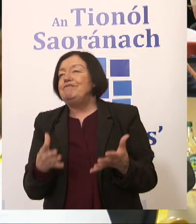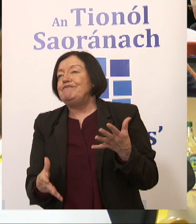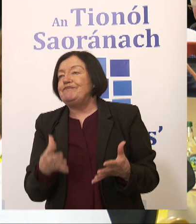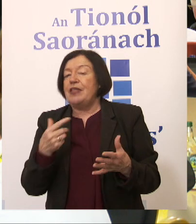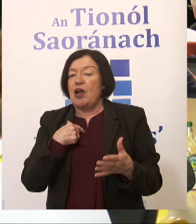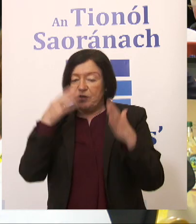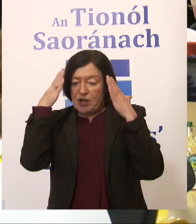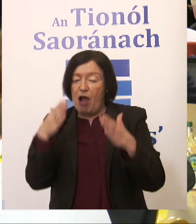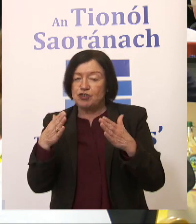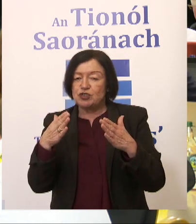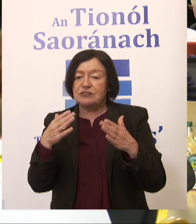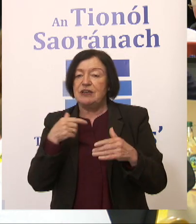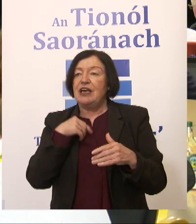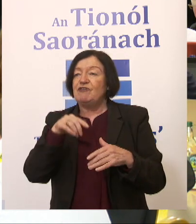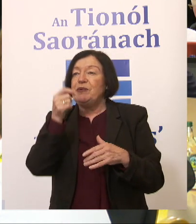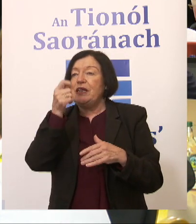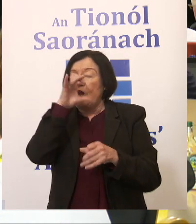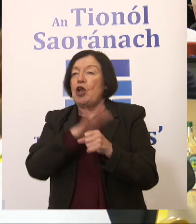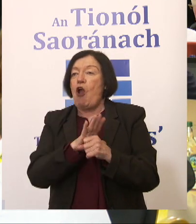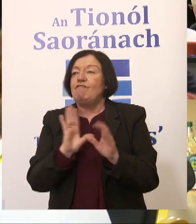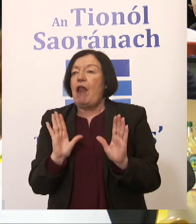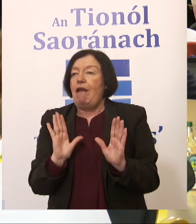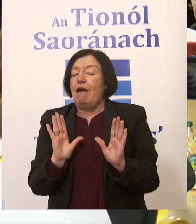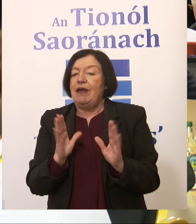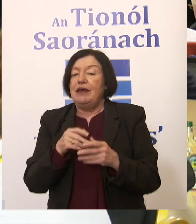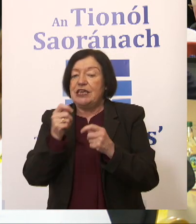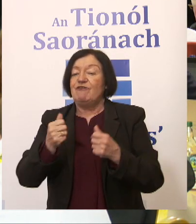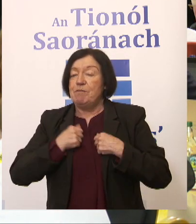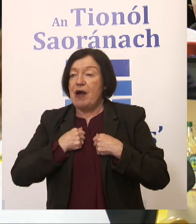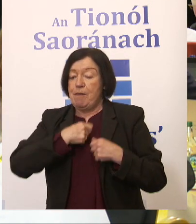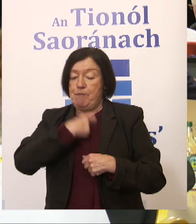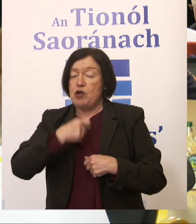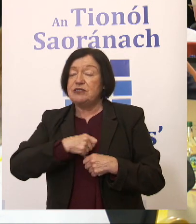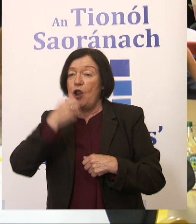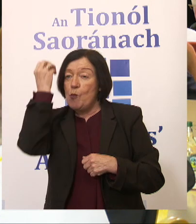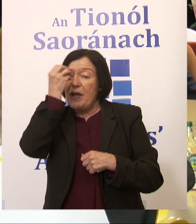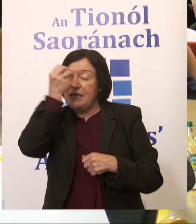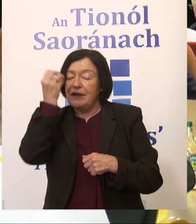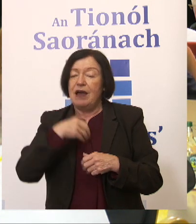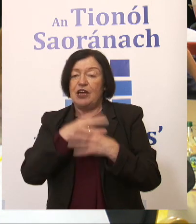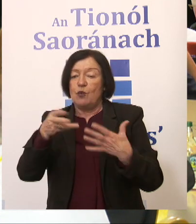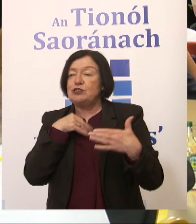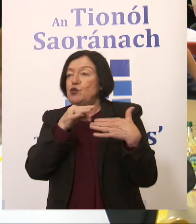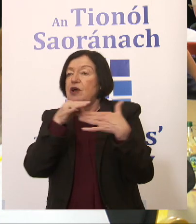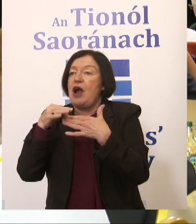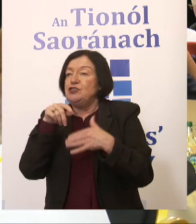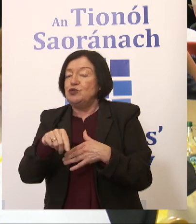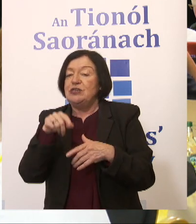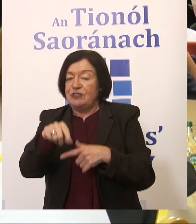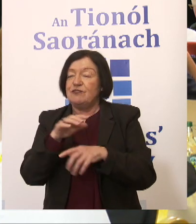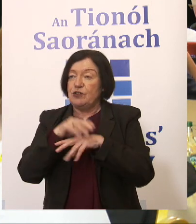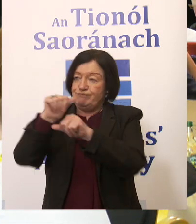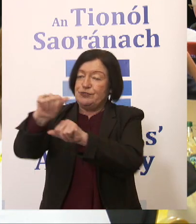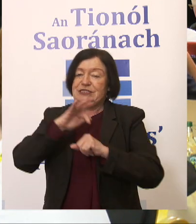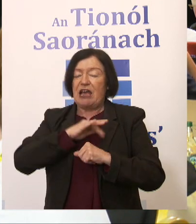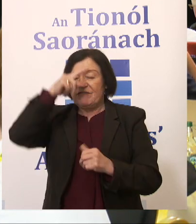very conscious that I have to be a little bit careful about giving my personal opinion to you, and I don't want to guide you. This is for you to